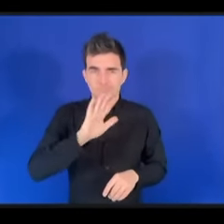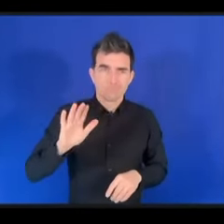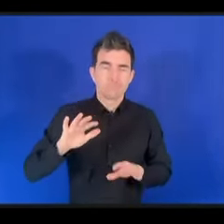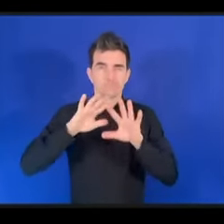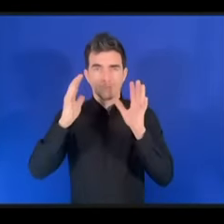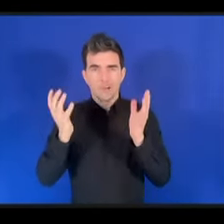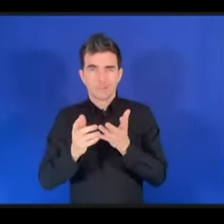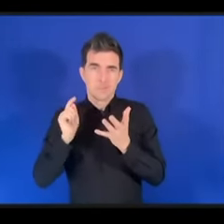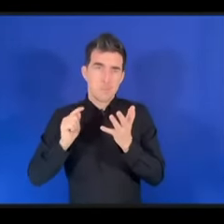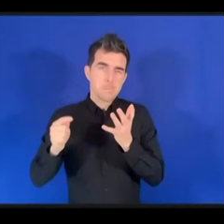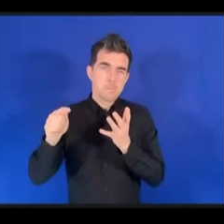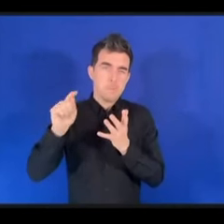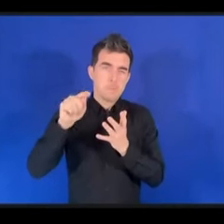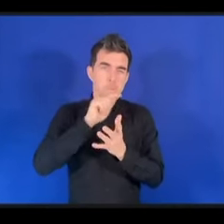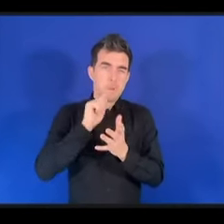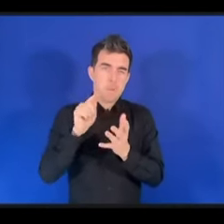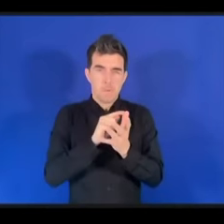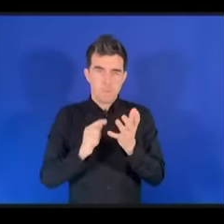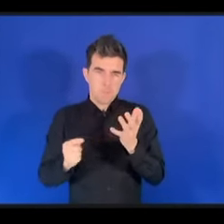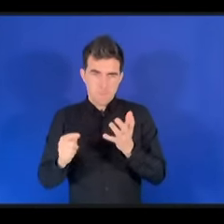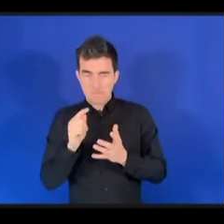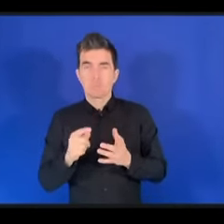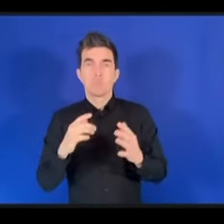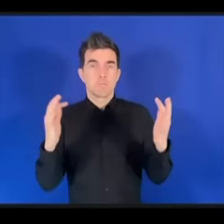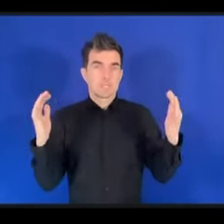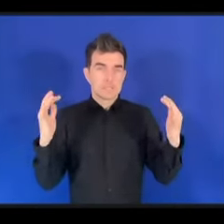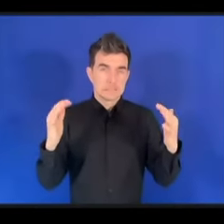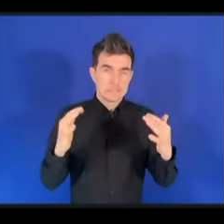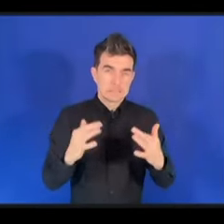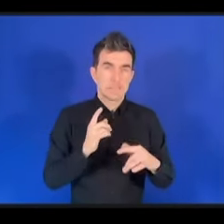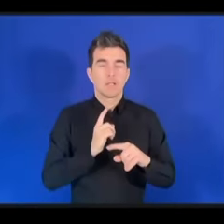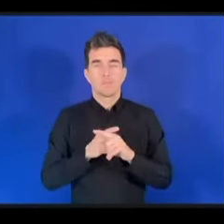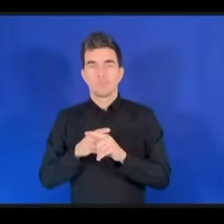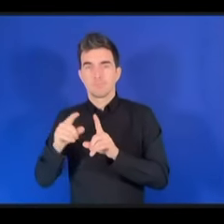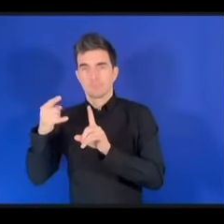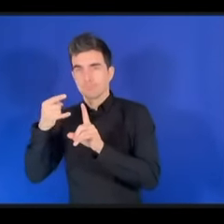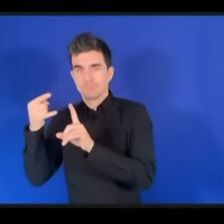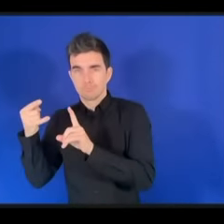discussions on a variety of issues related to the internet.